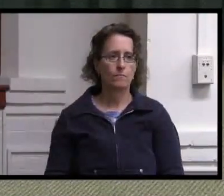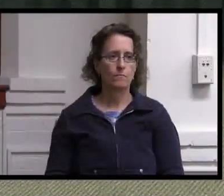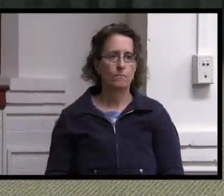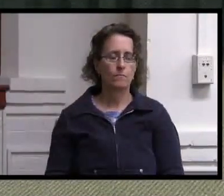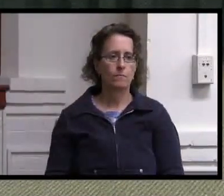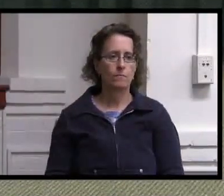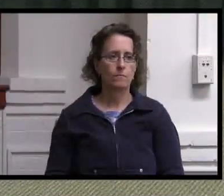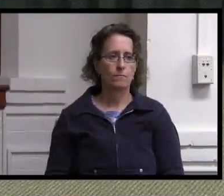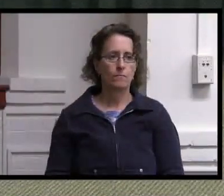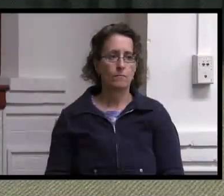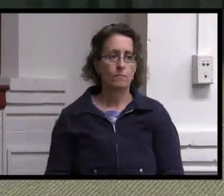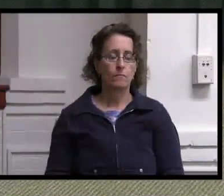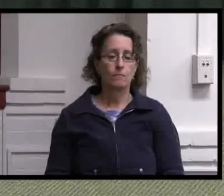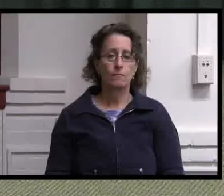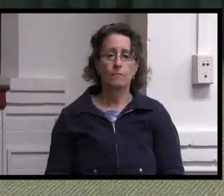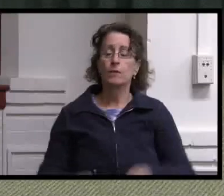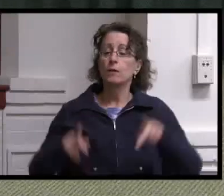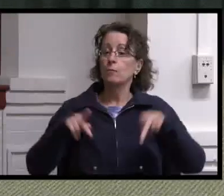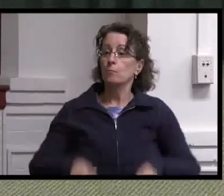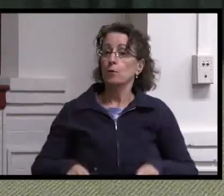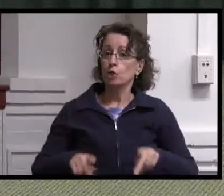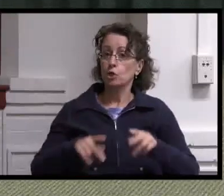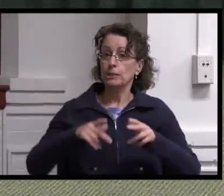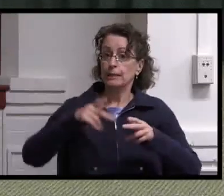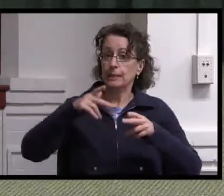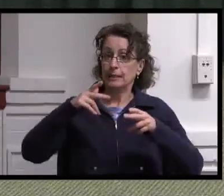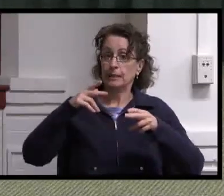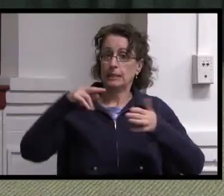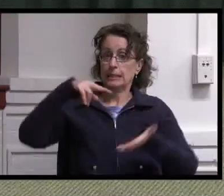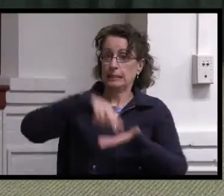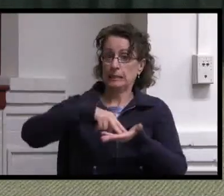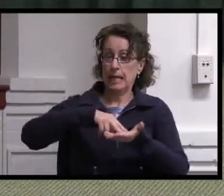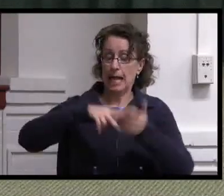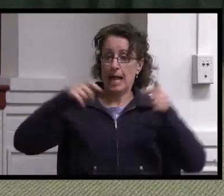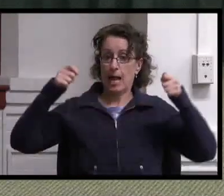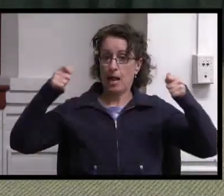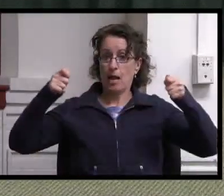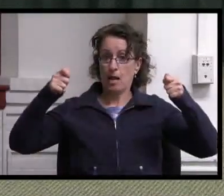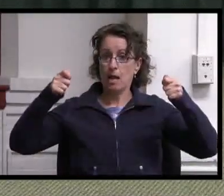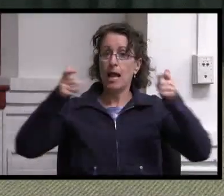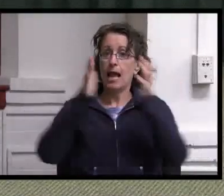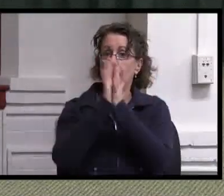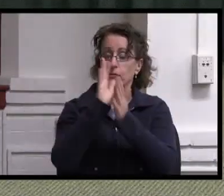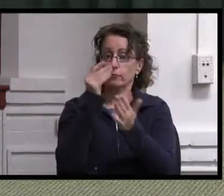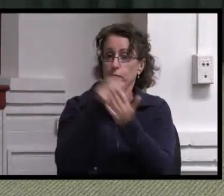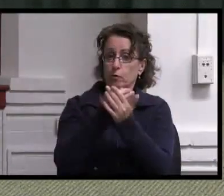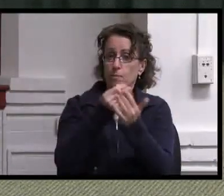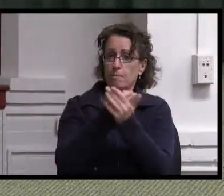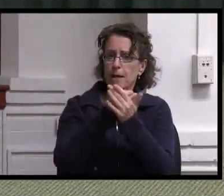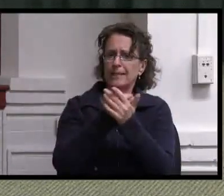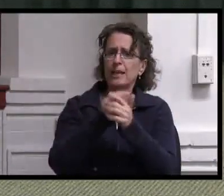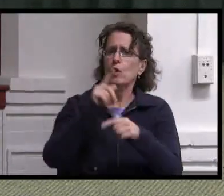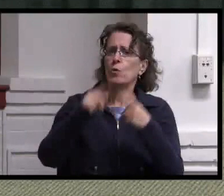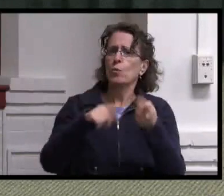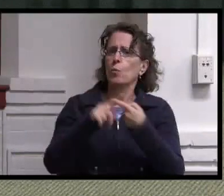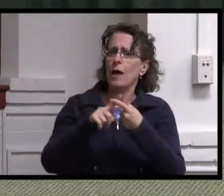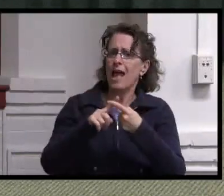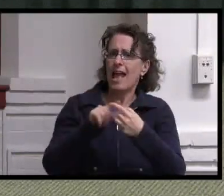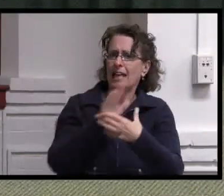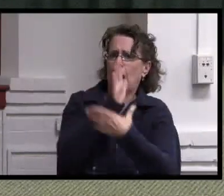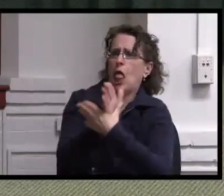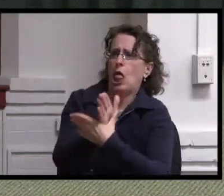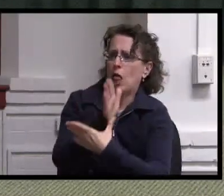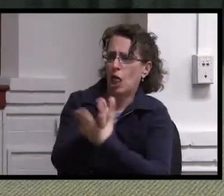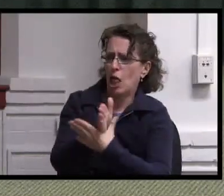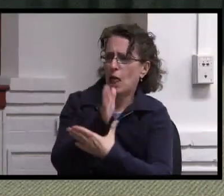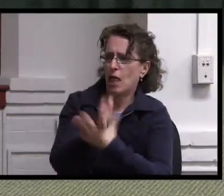over the edge and where they when they should call the police? That might be instructive for people. Okay. Yeah, that's